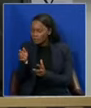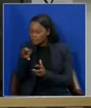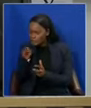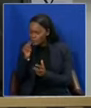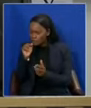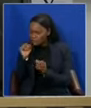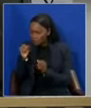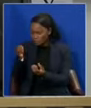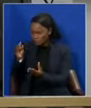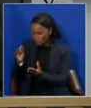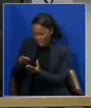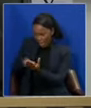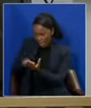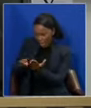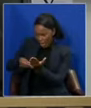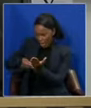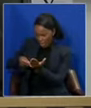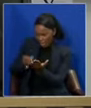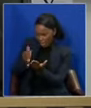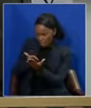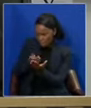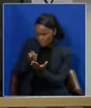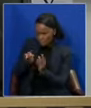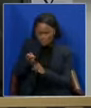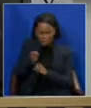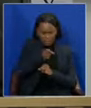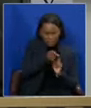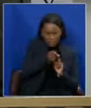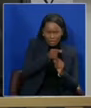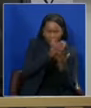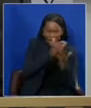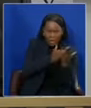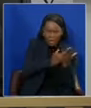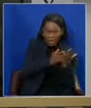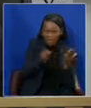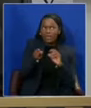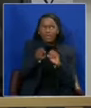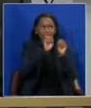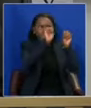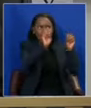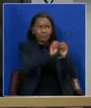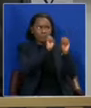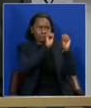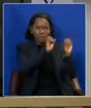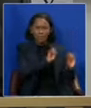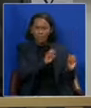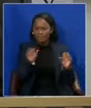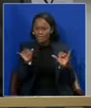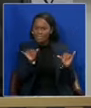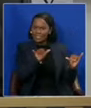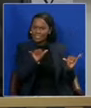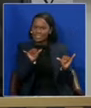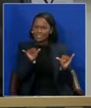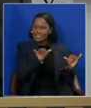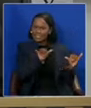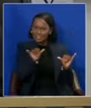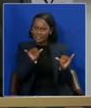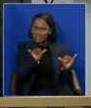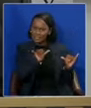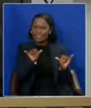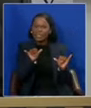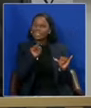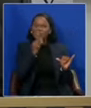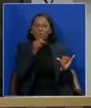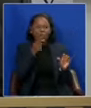system. That's the docket audit. But some other way of doing, the way they've done it, actually is an informal. They were